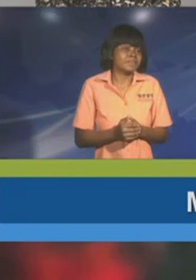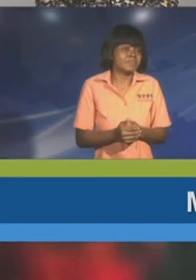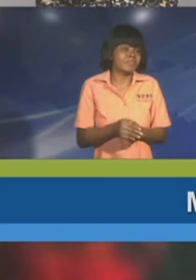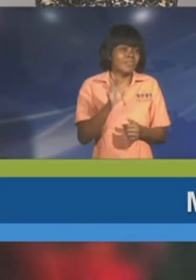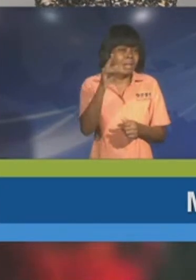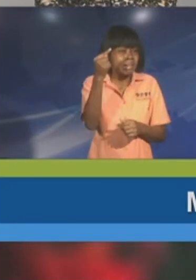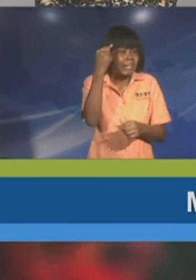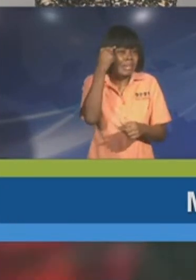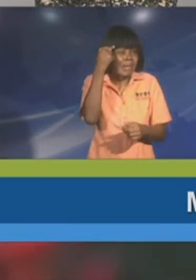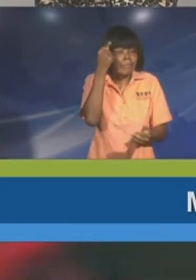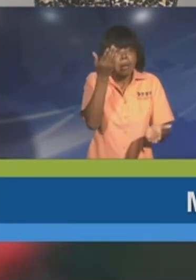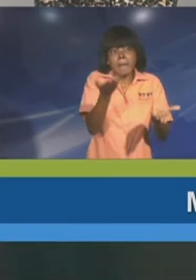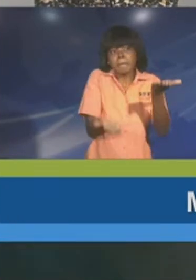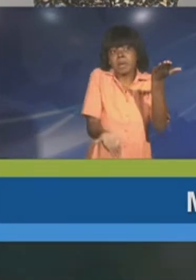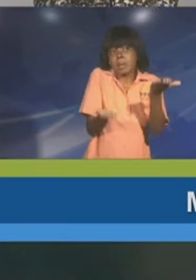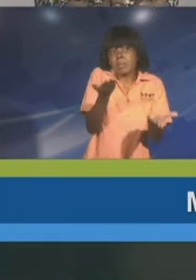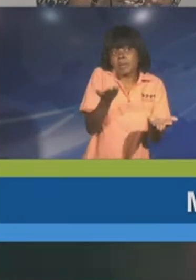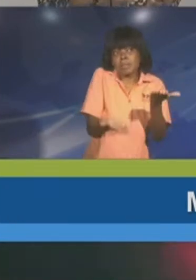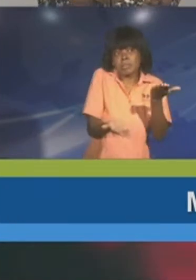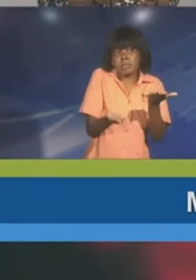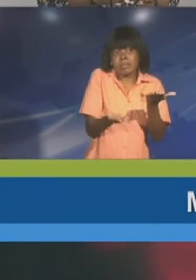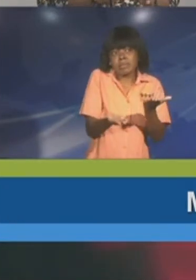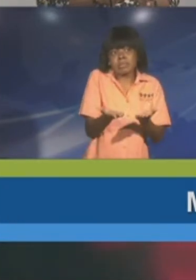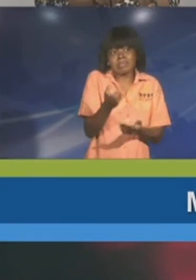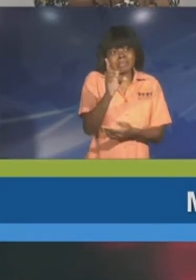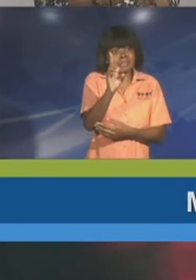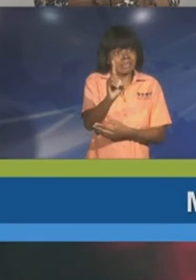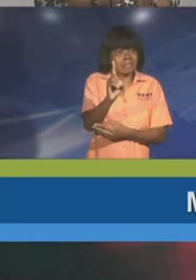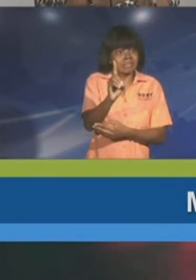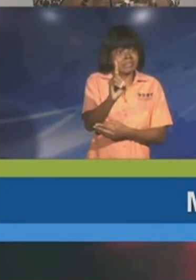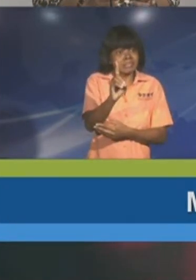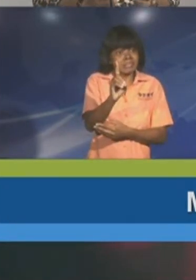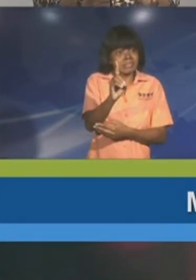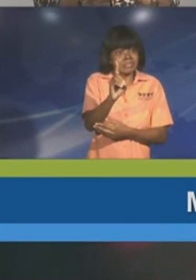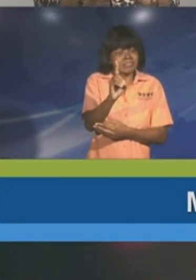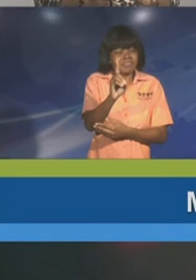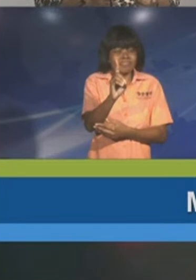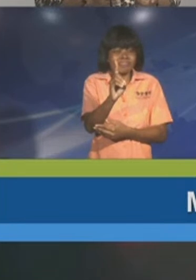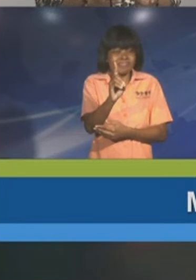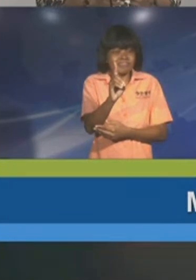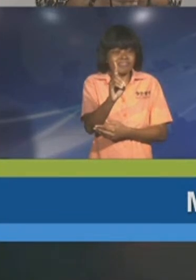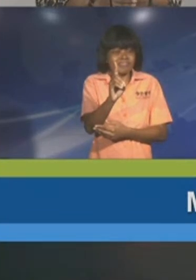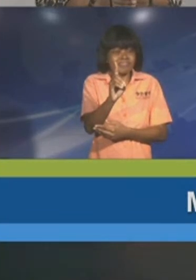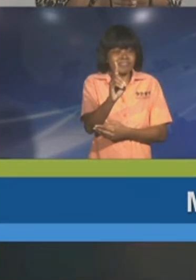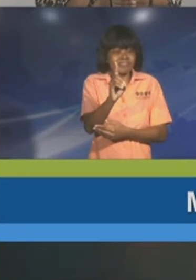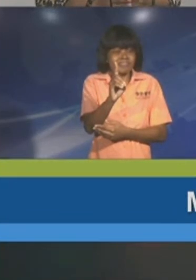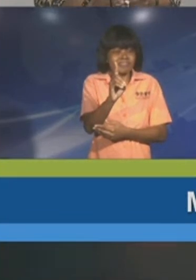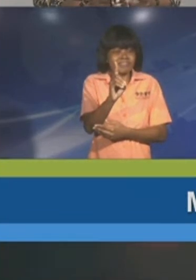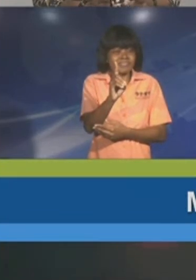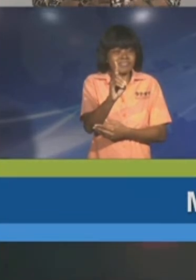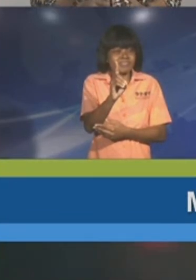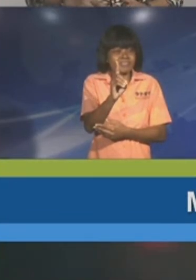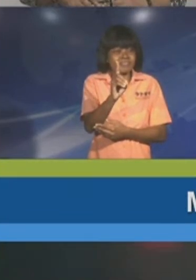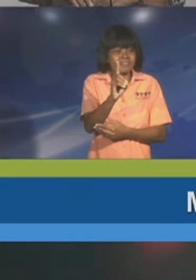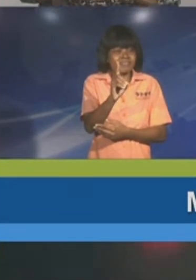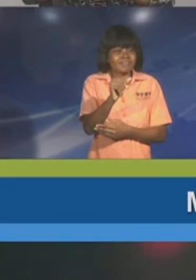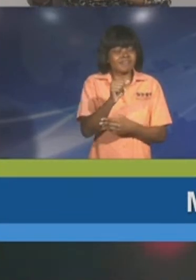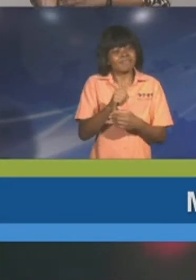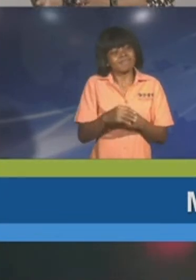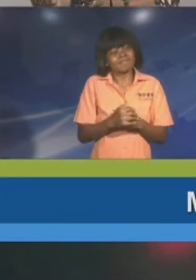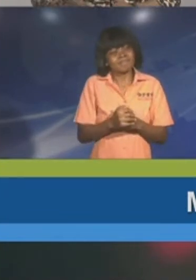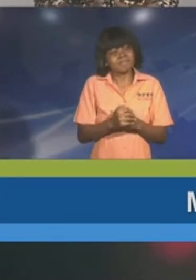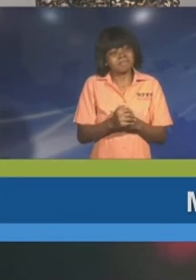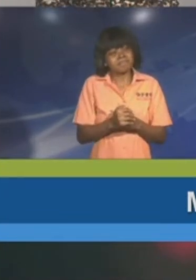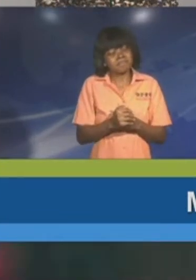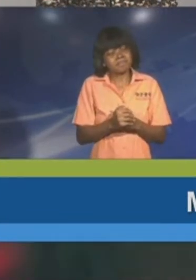So adenovirus is lots of, we have had coronaviruses, we have had rhinoviruses, metapneumo. It's all